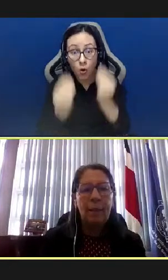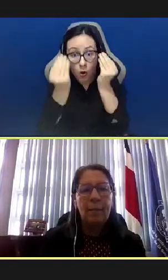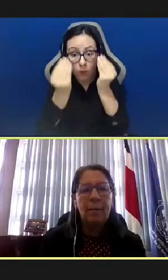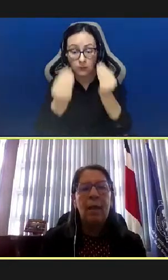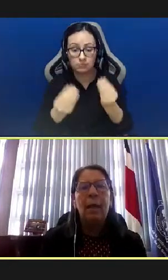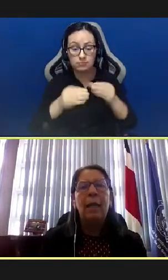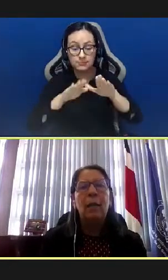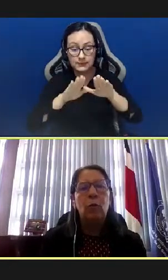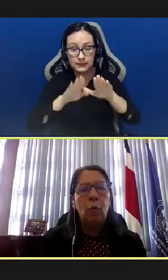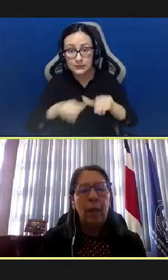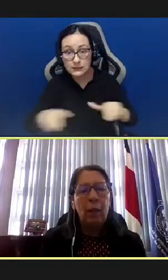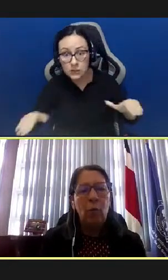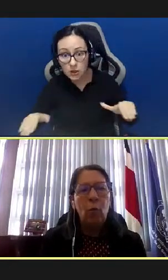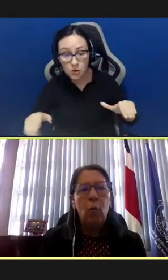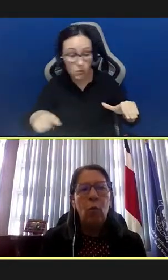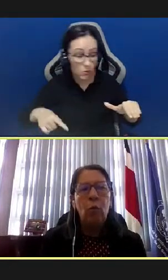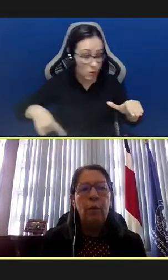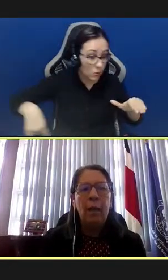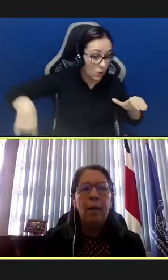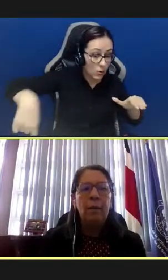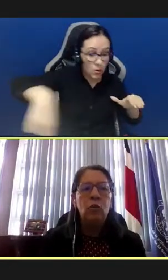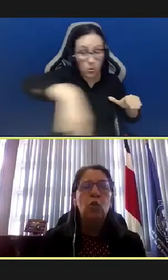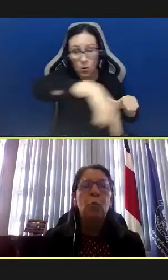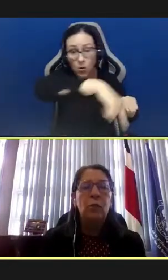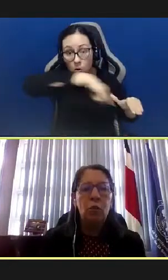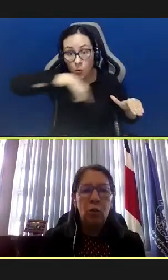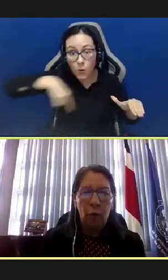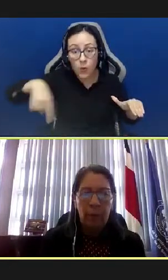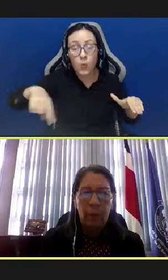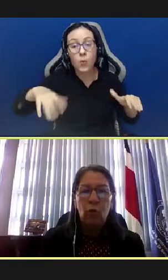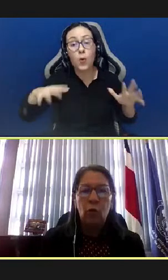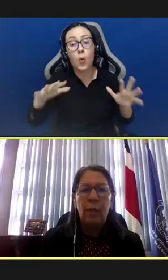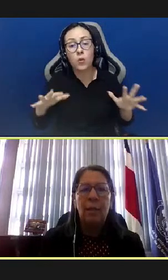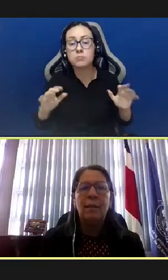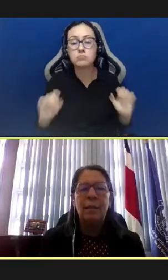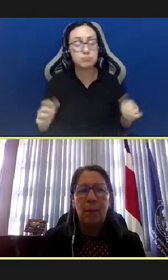people, children and adolescents,